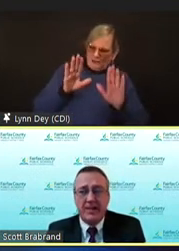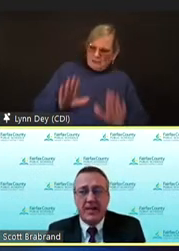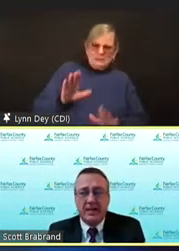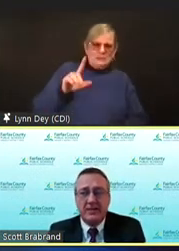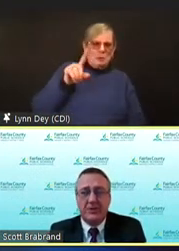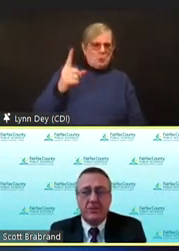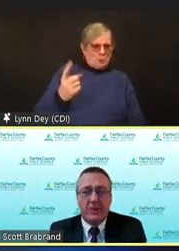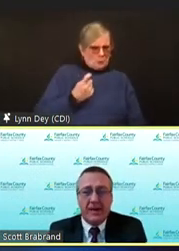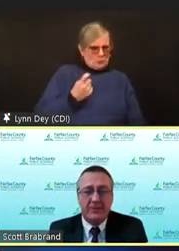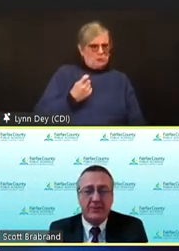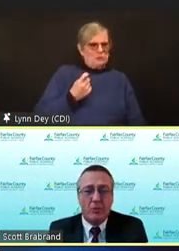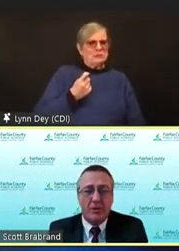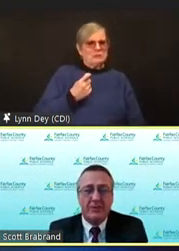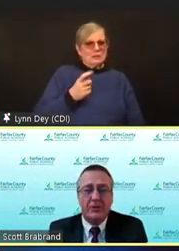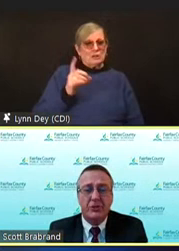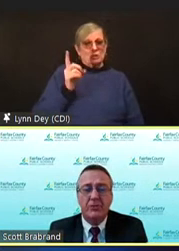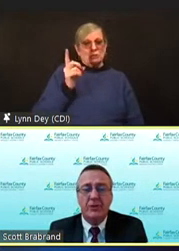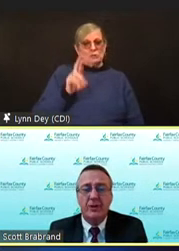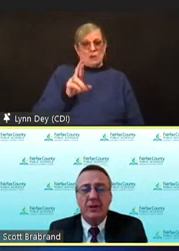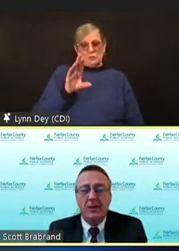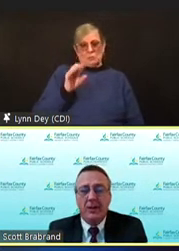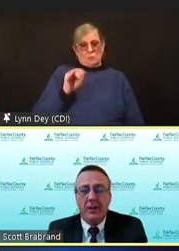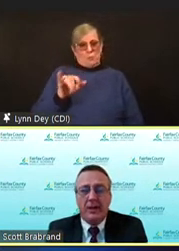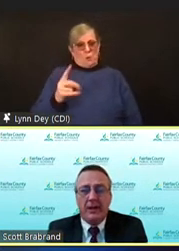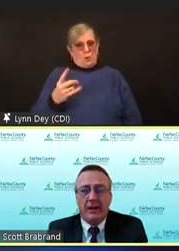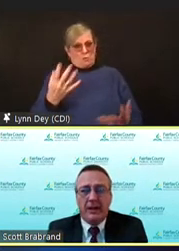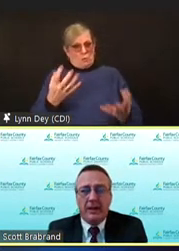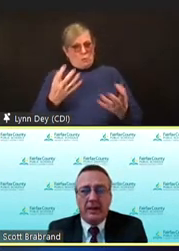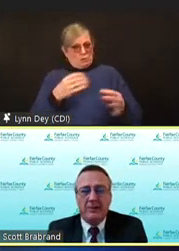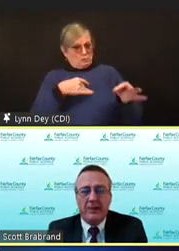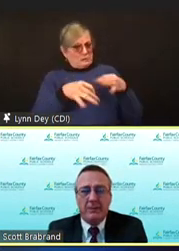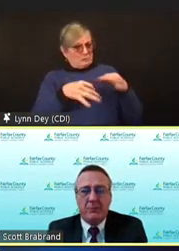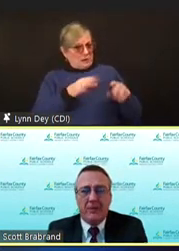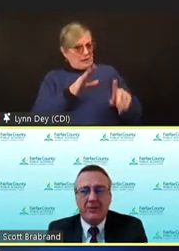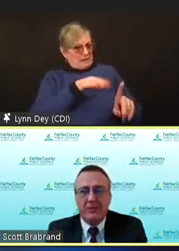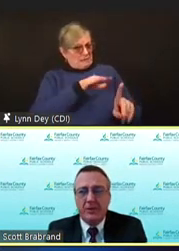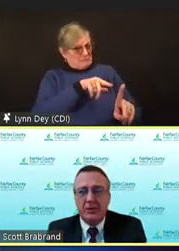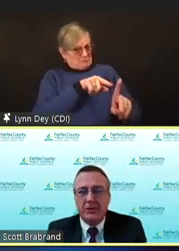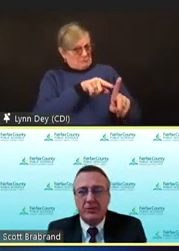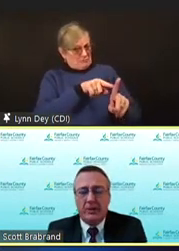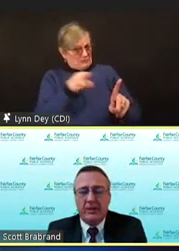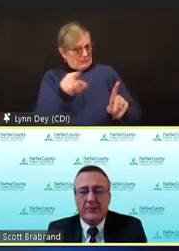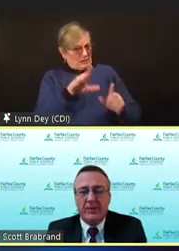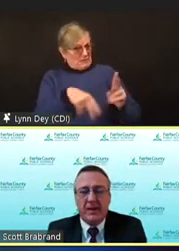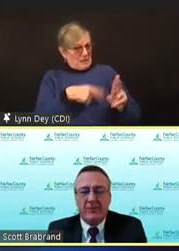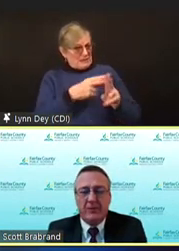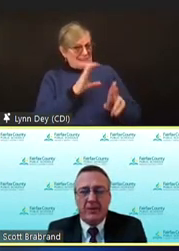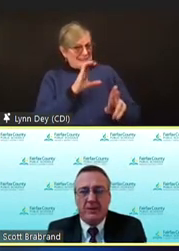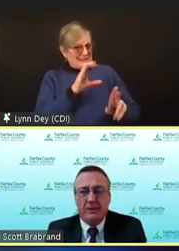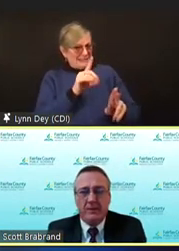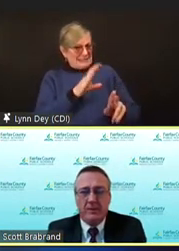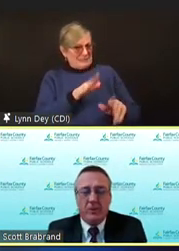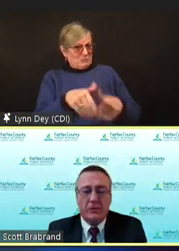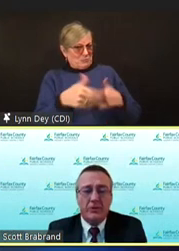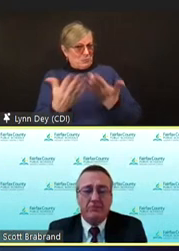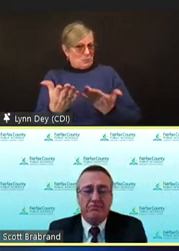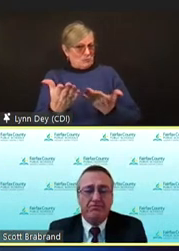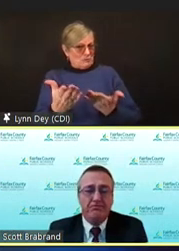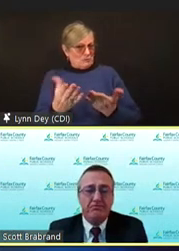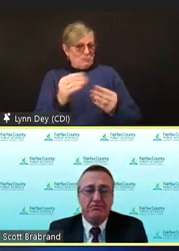CDC guidance on masks that was issued and provide some additional feedback for the